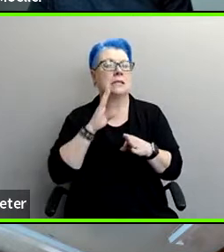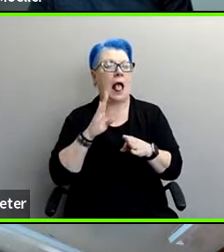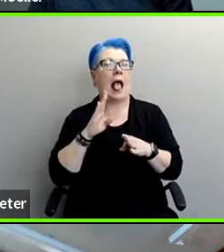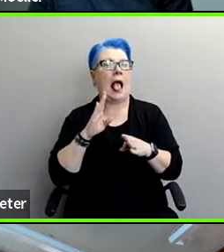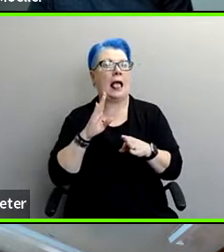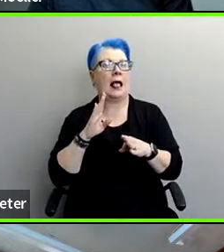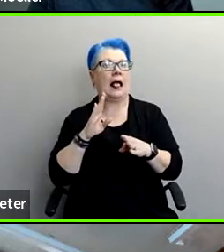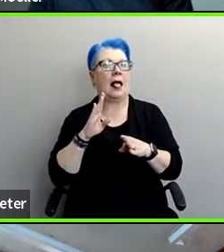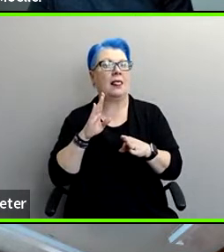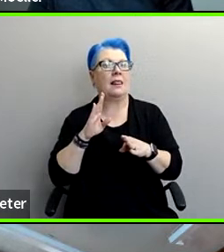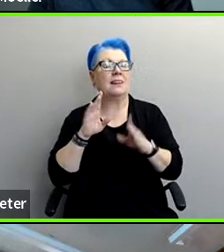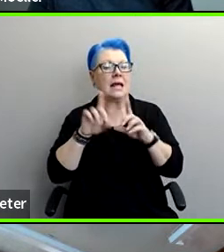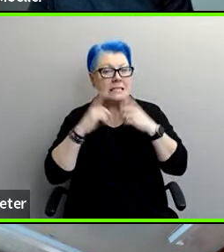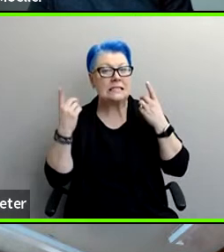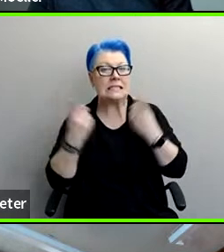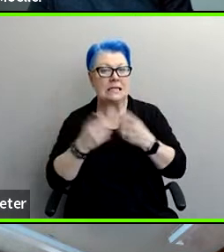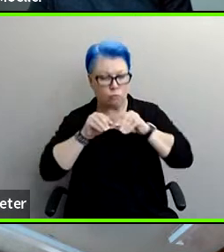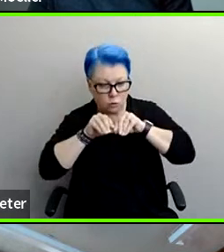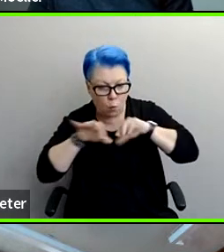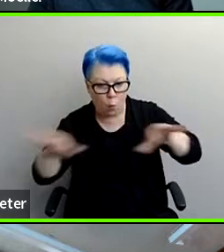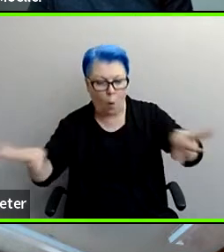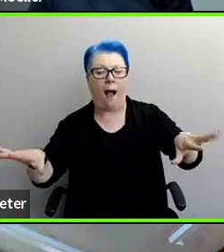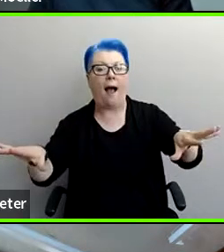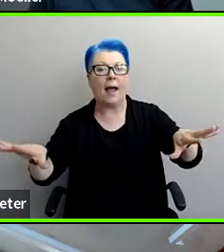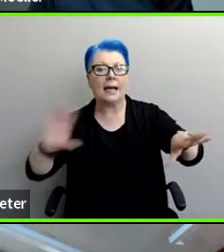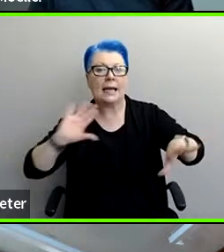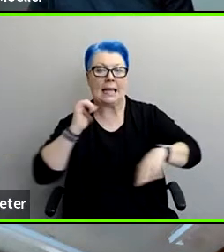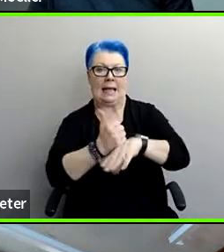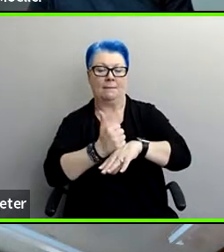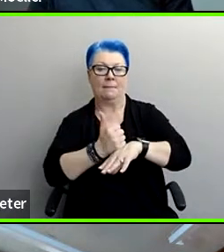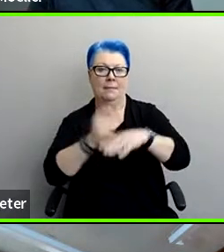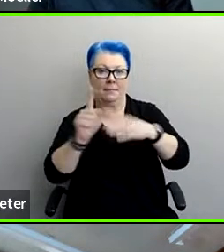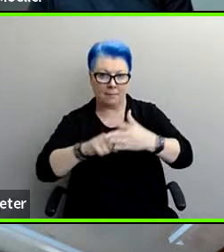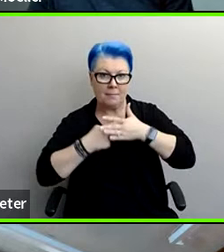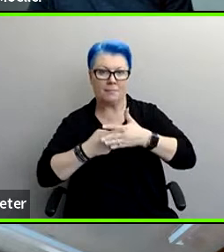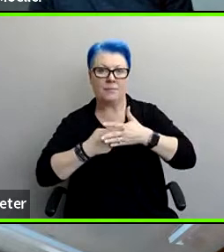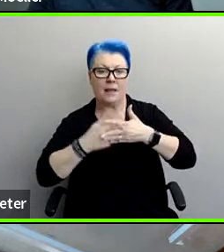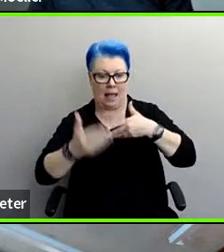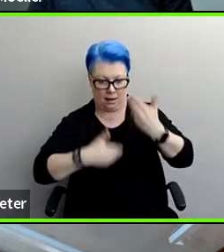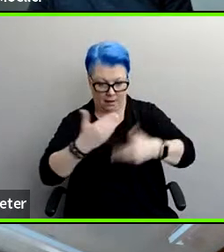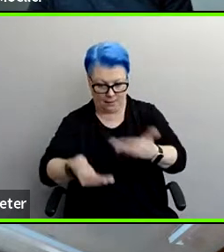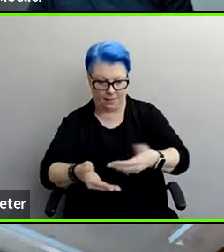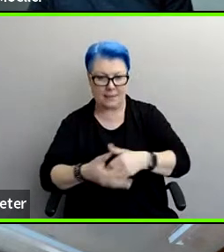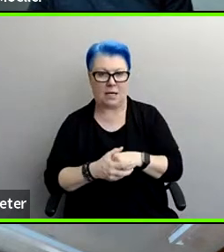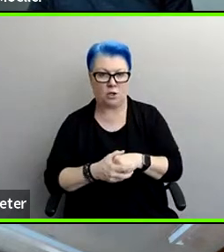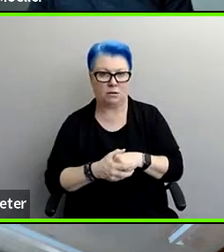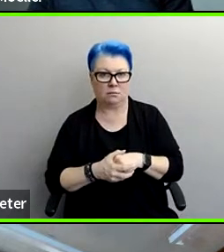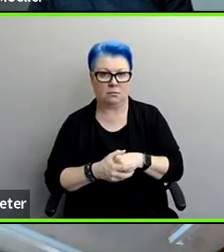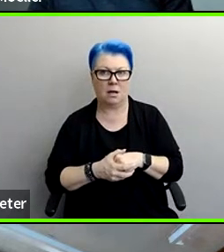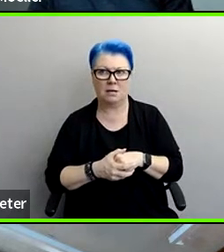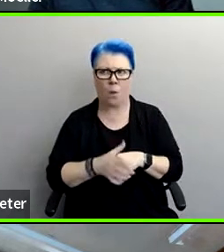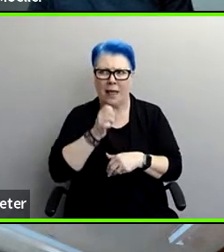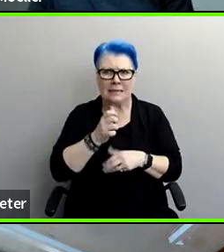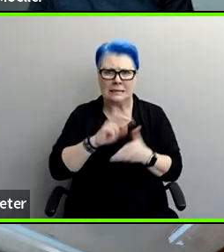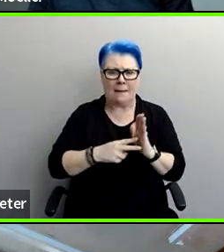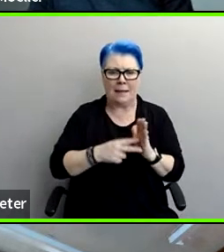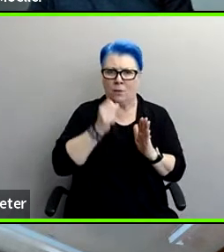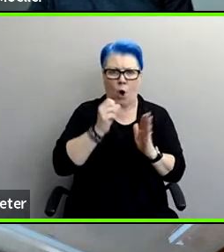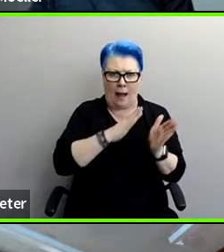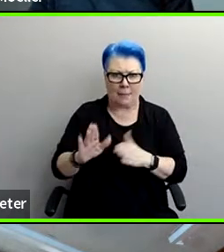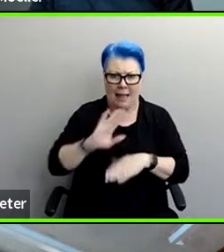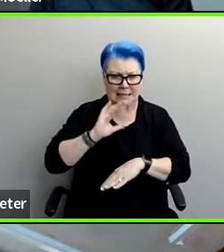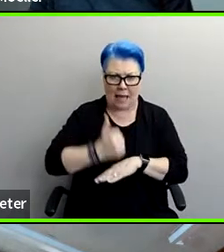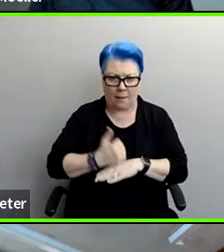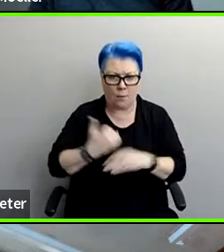for district-wide implementation. So it's not to say that there are no plans in place, it's just a